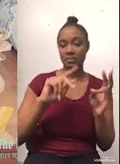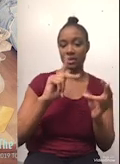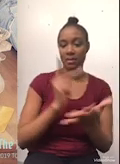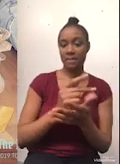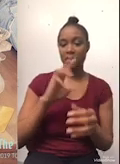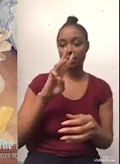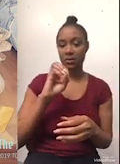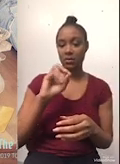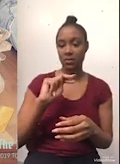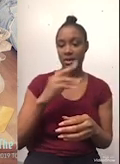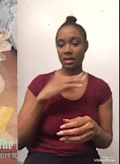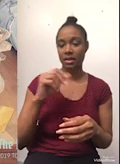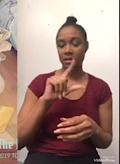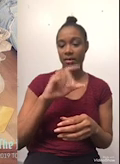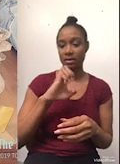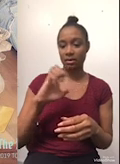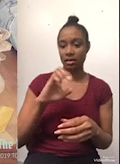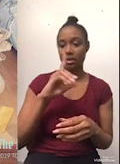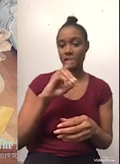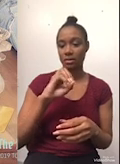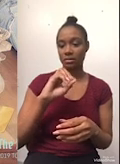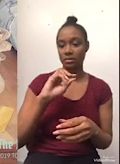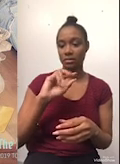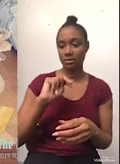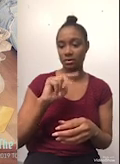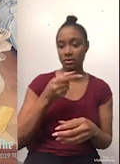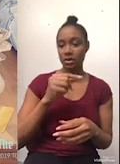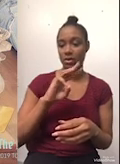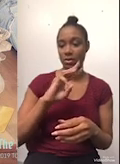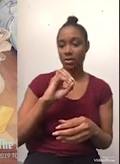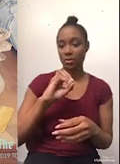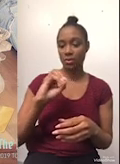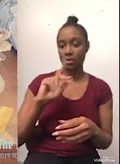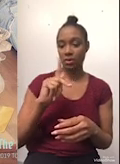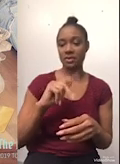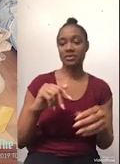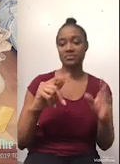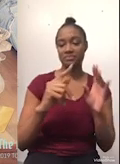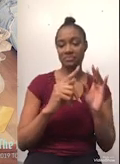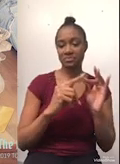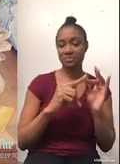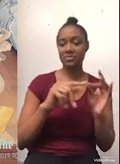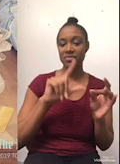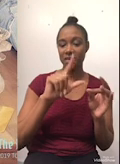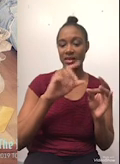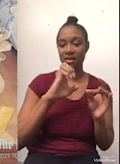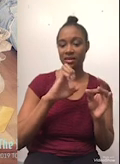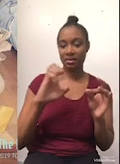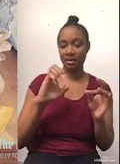Lee Hong-gi. Xiao, Taemin and Nioh. I will try to become a singer like them.